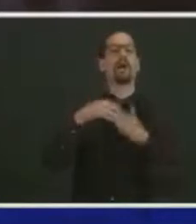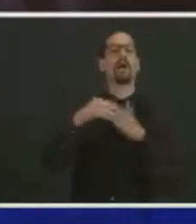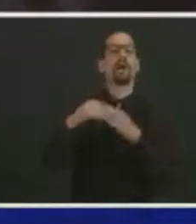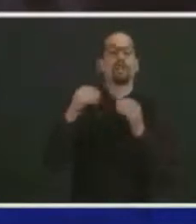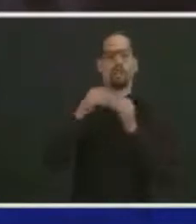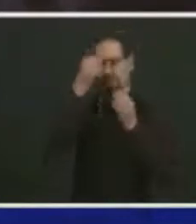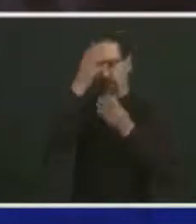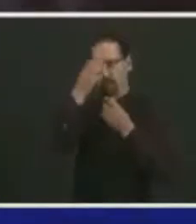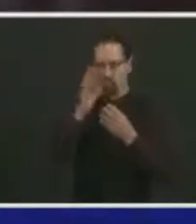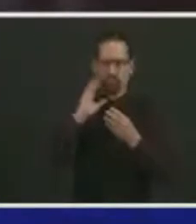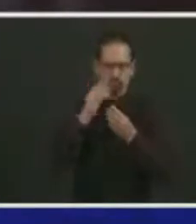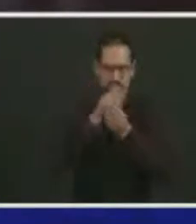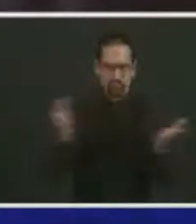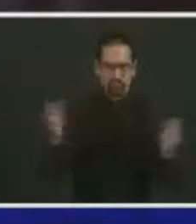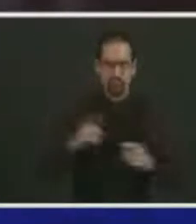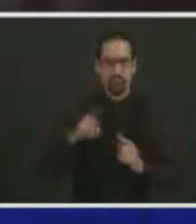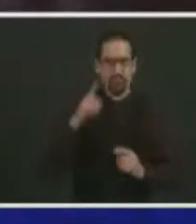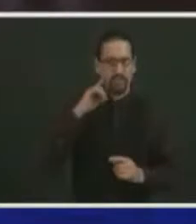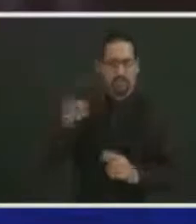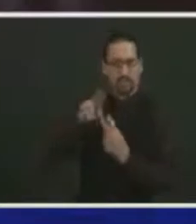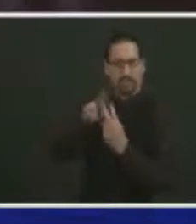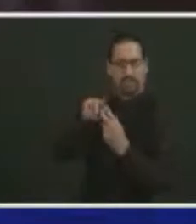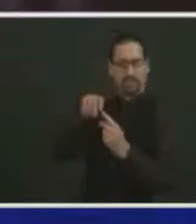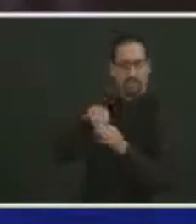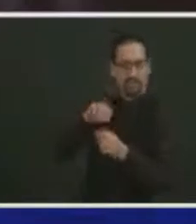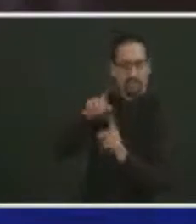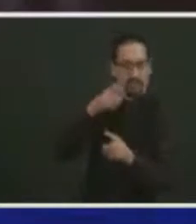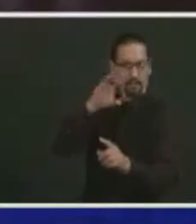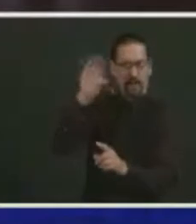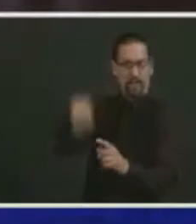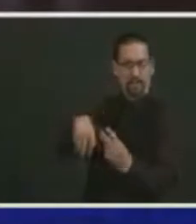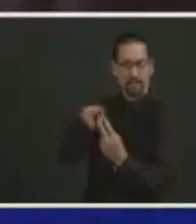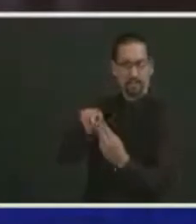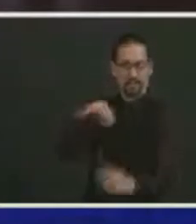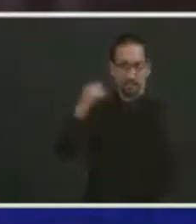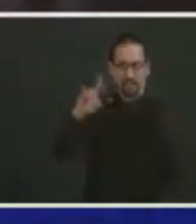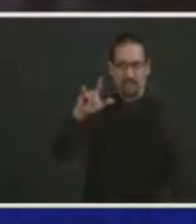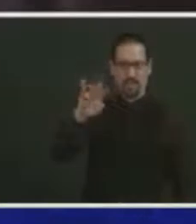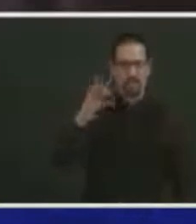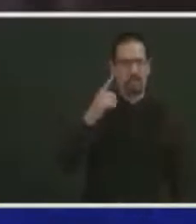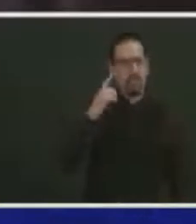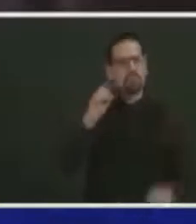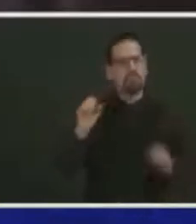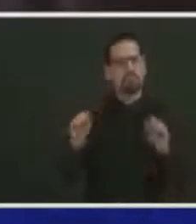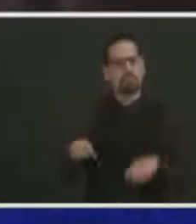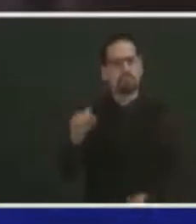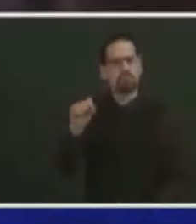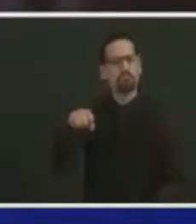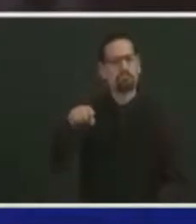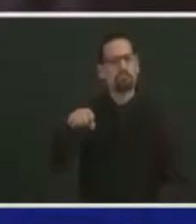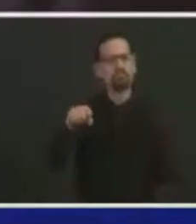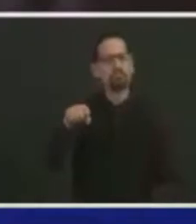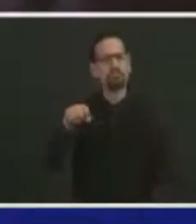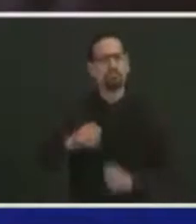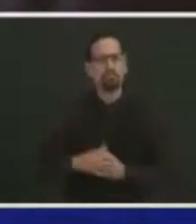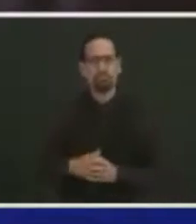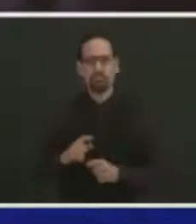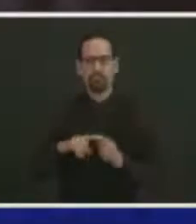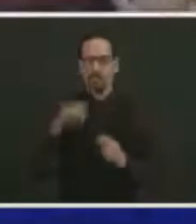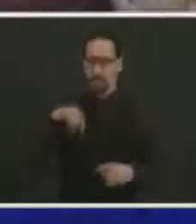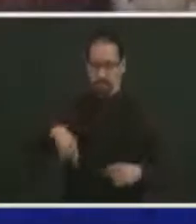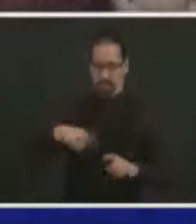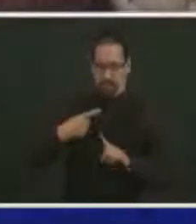probably going to be able to go through with it because it's in July. If it were in June, then we are asking people to continue to abide by the